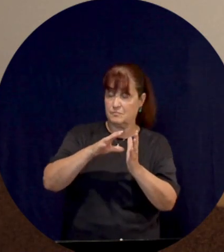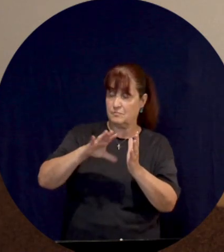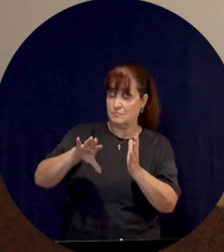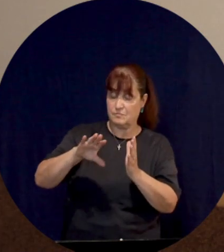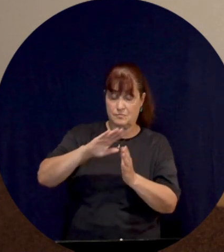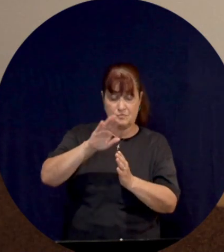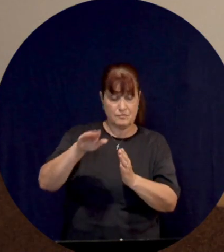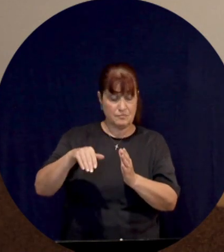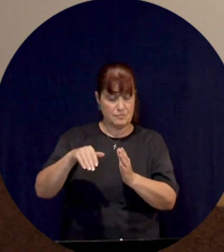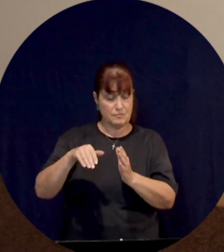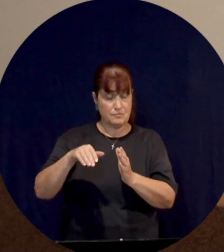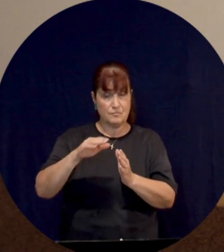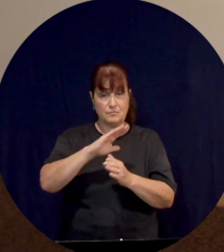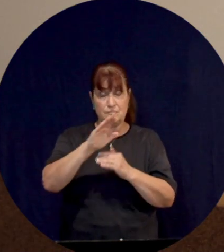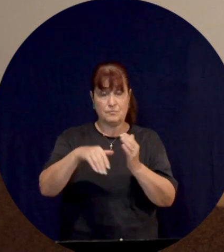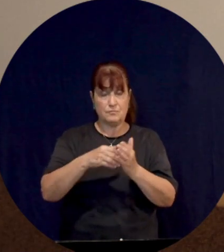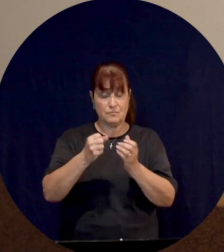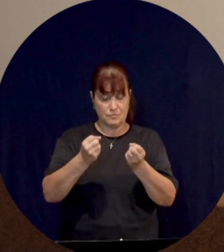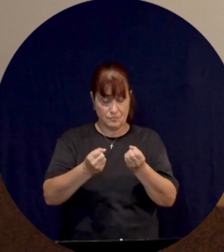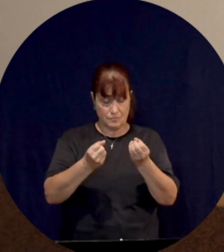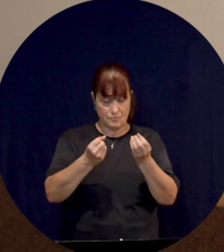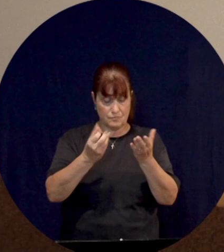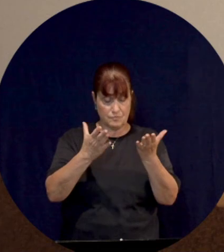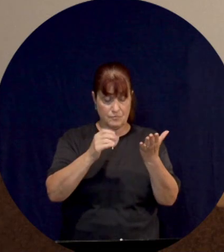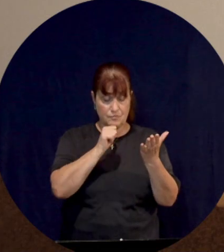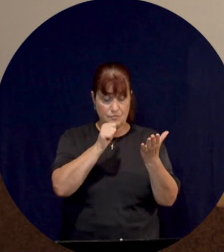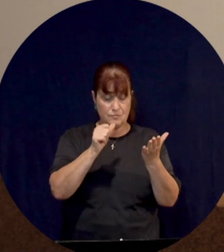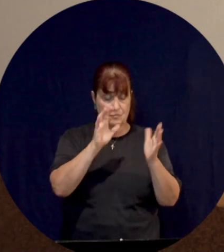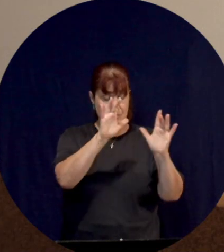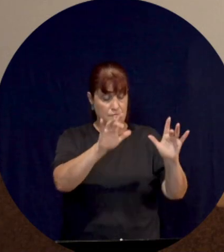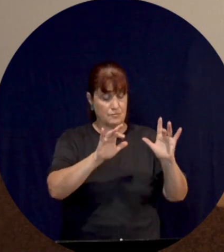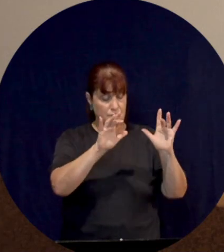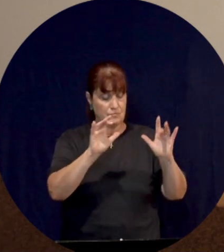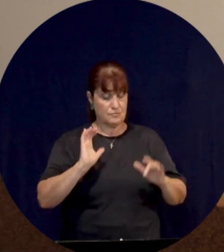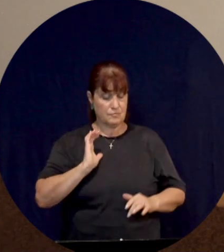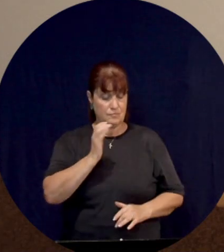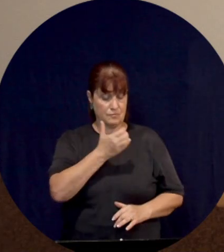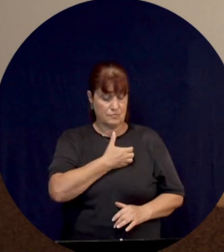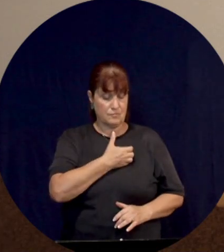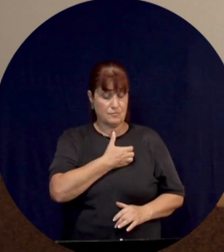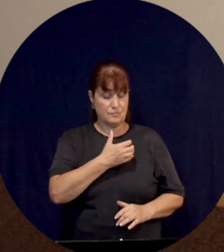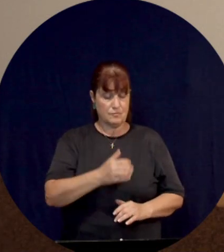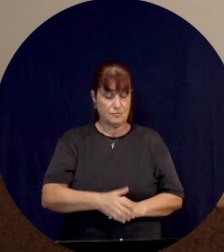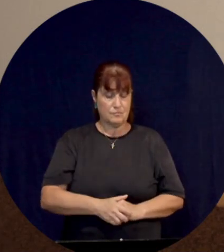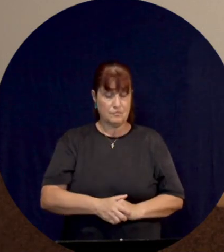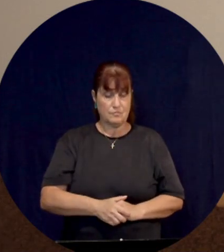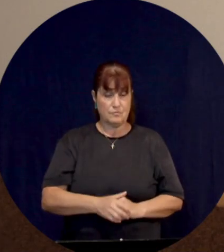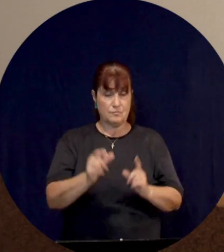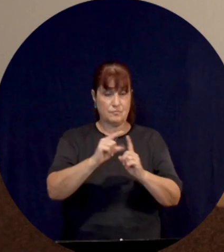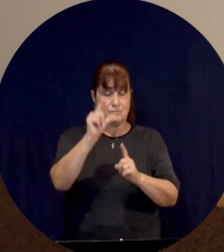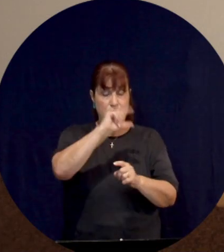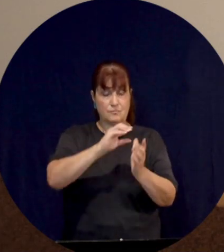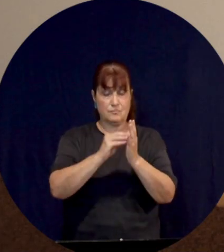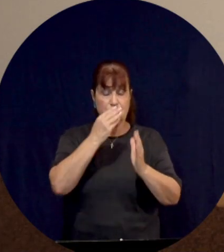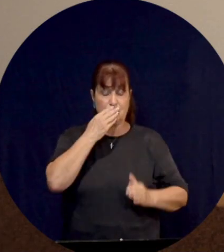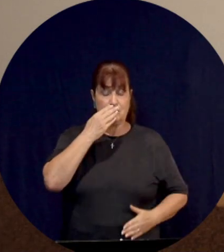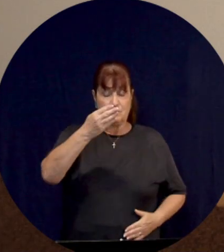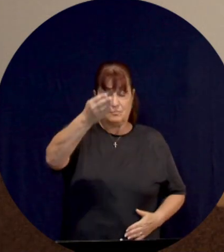disobedience, that he might have mercy upon all. The word of the